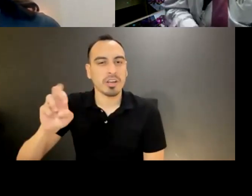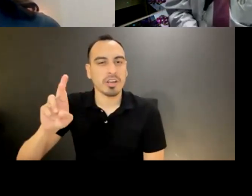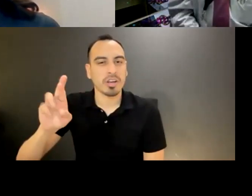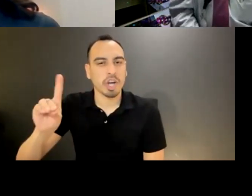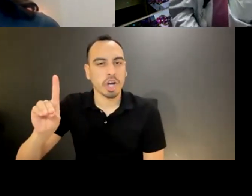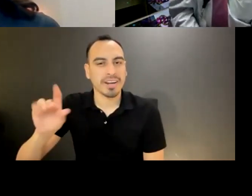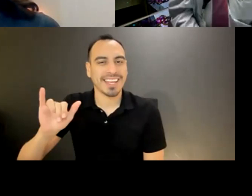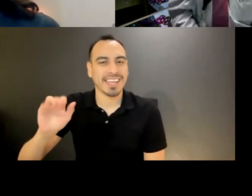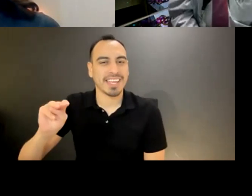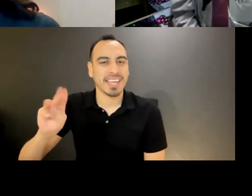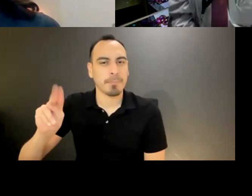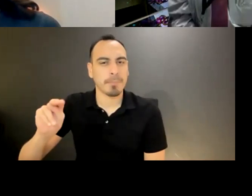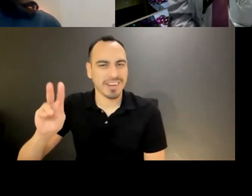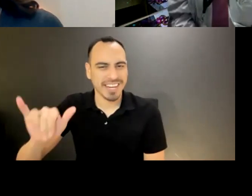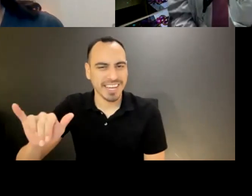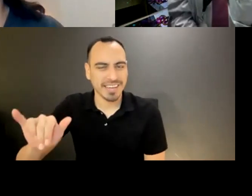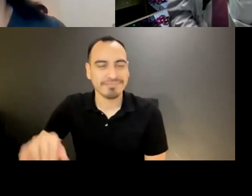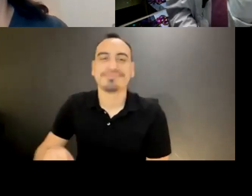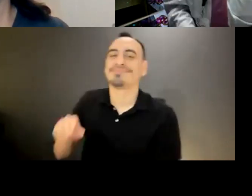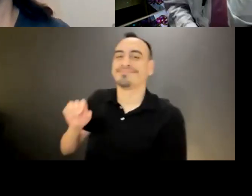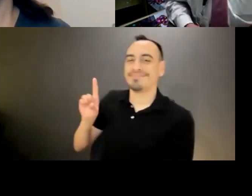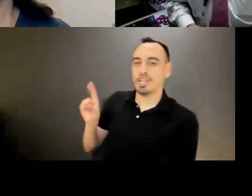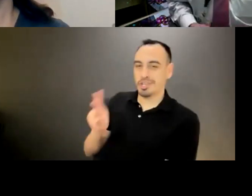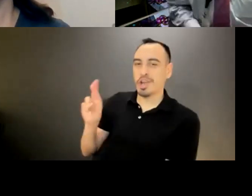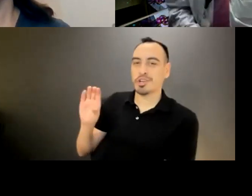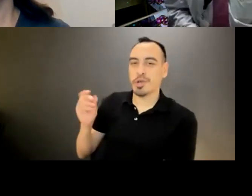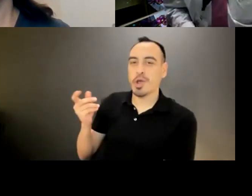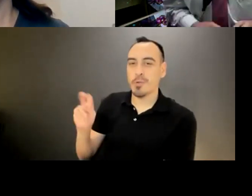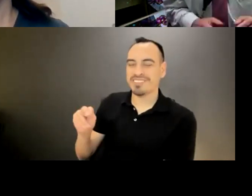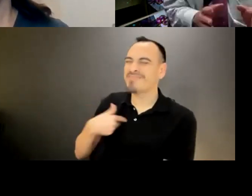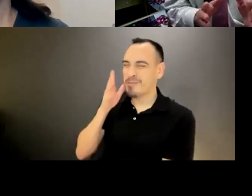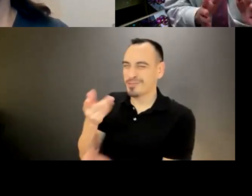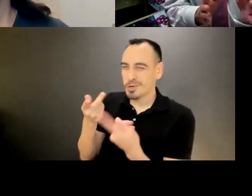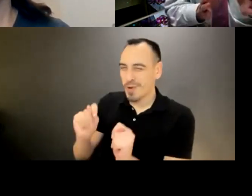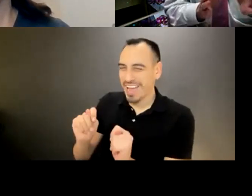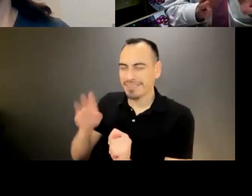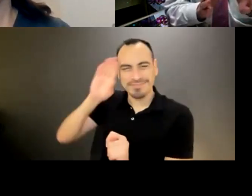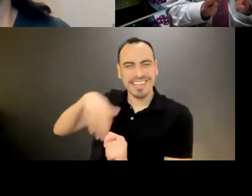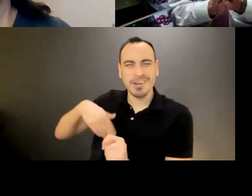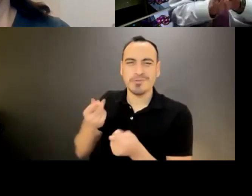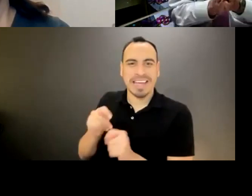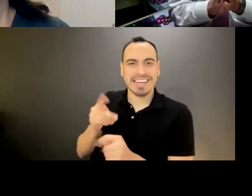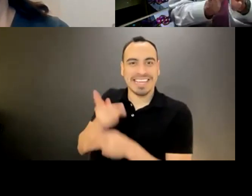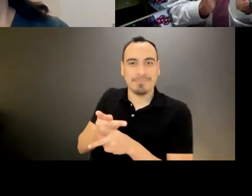So I will do my best. I know we're trying to keep the answers short. So